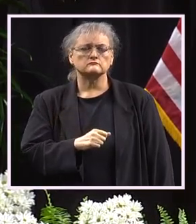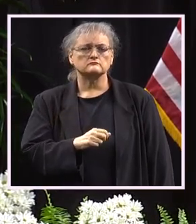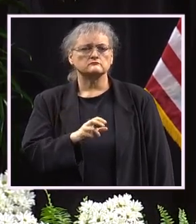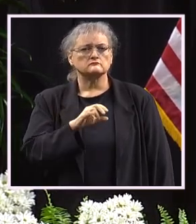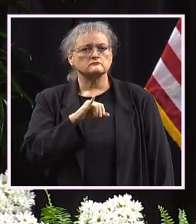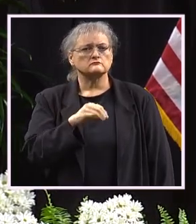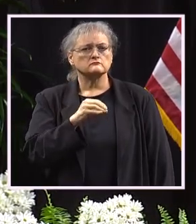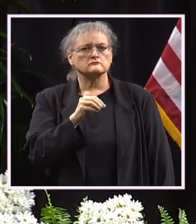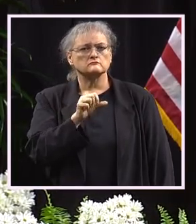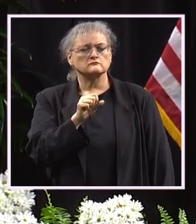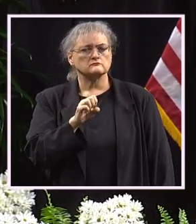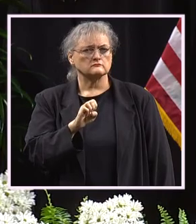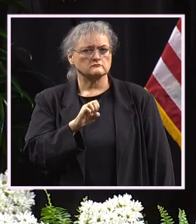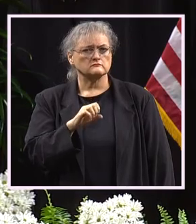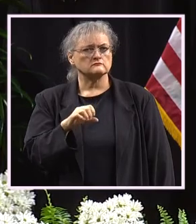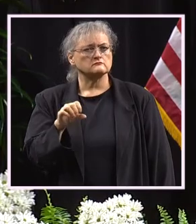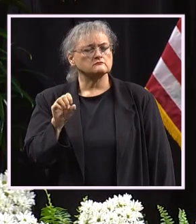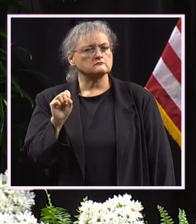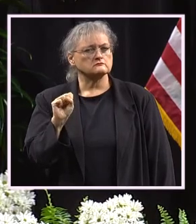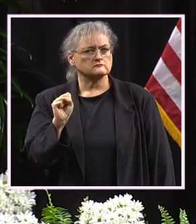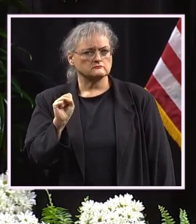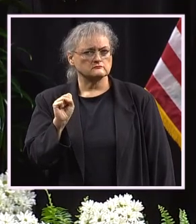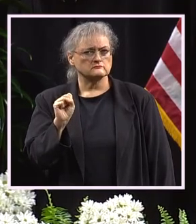Jose Zamora, cum laude.